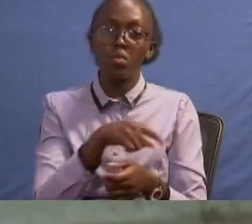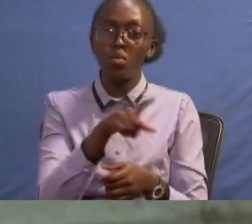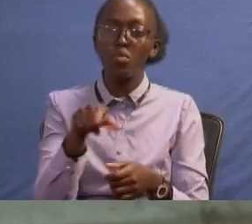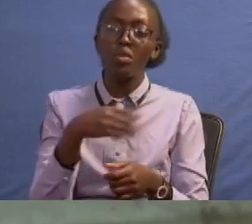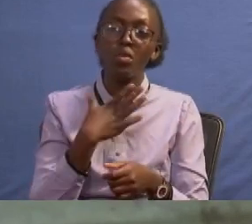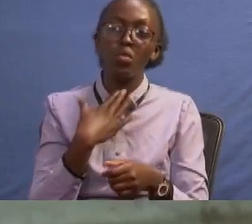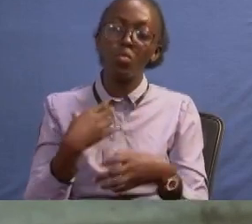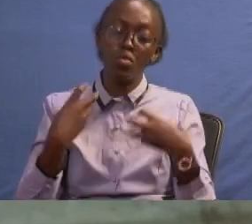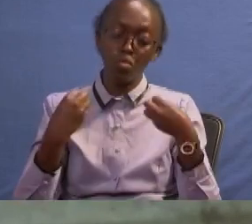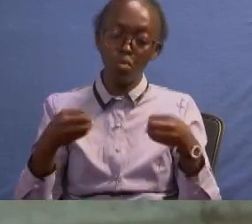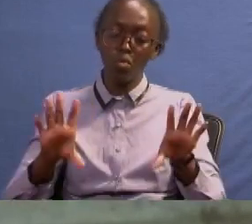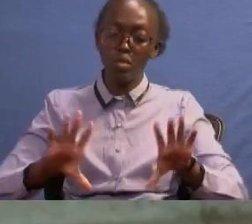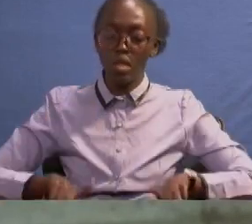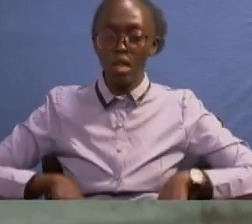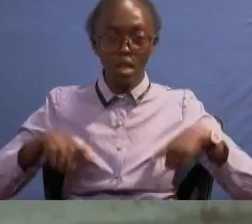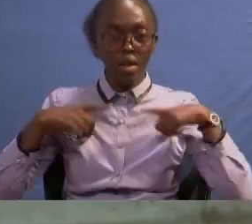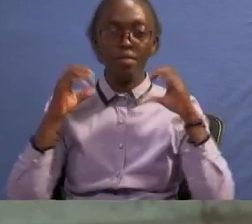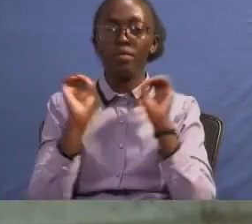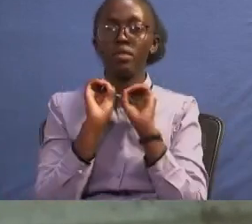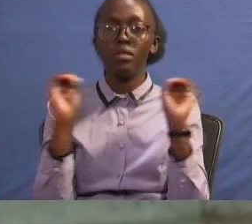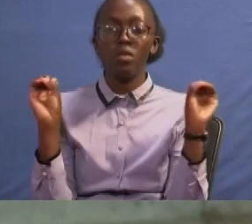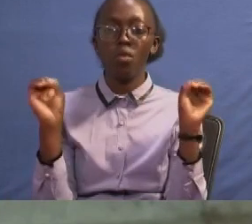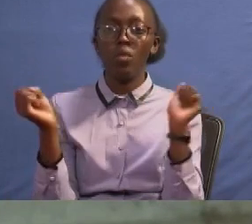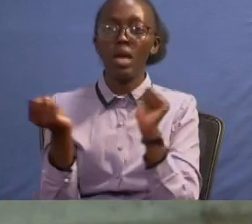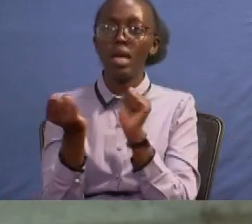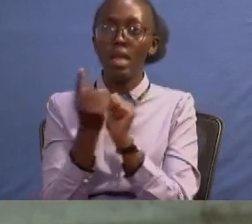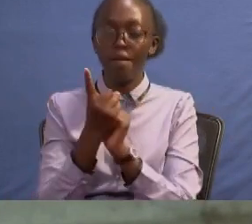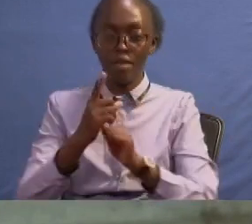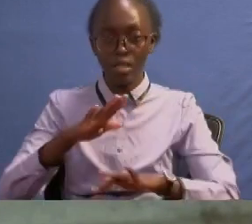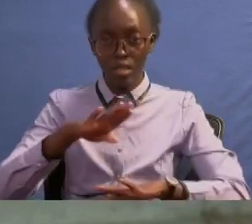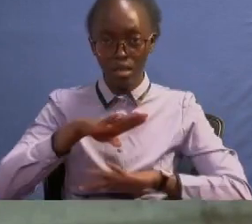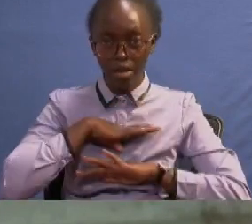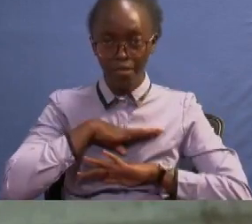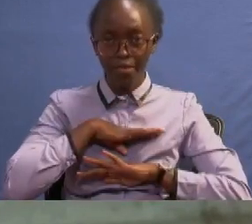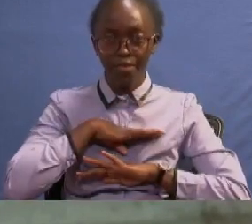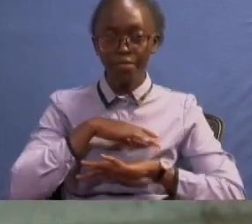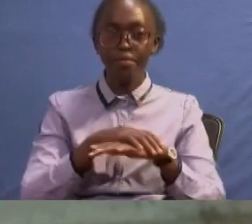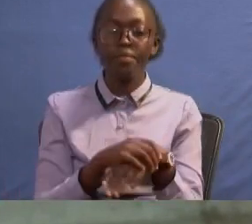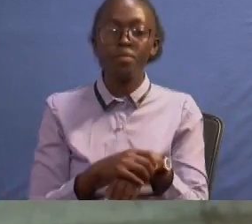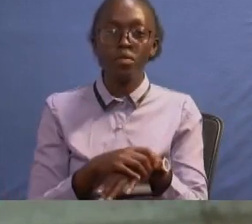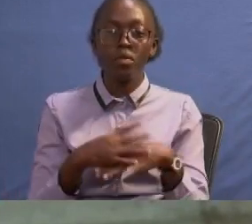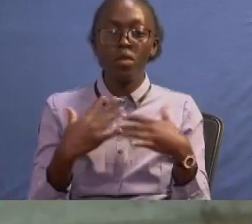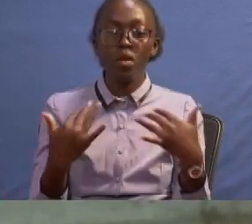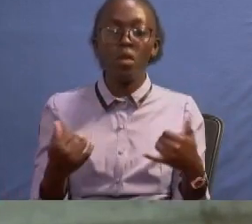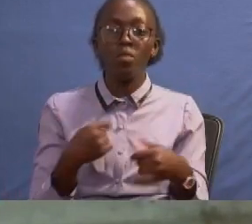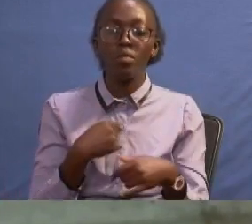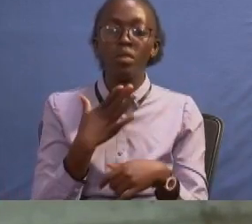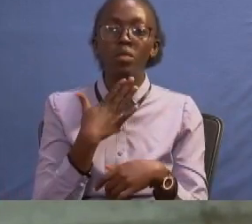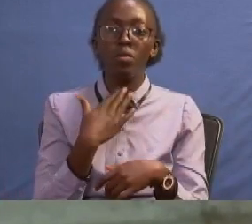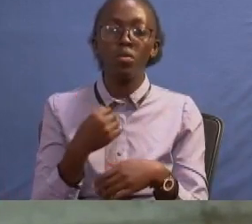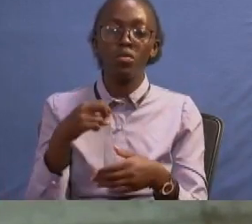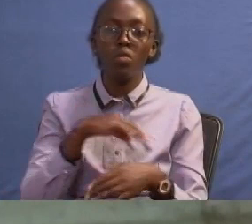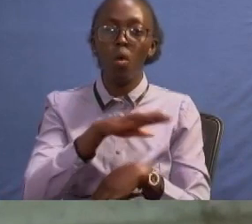lose any more lives. 11 is enough. And I would like us to just